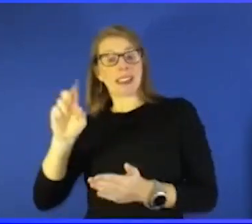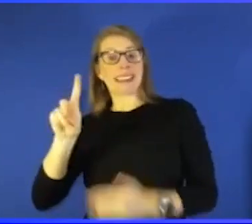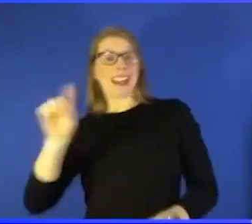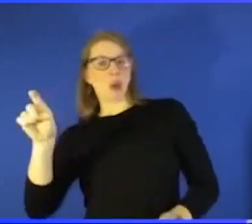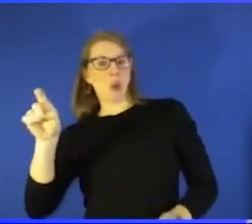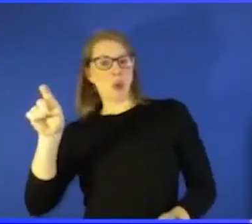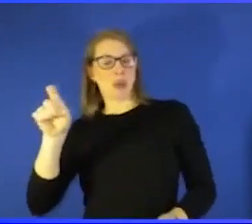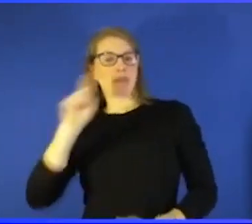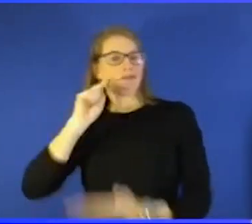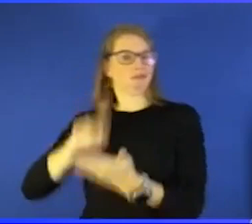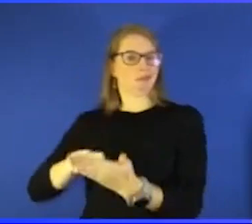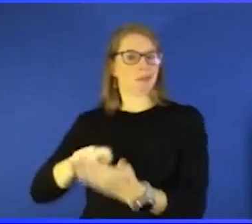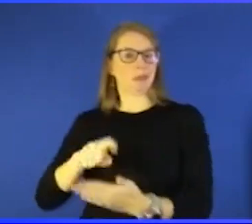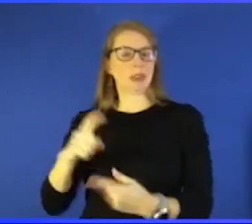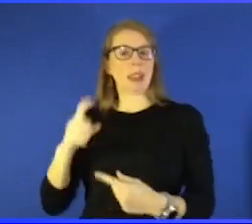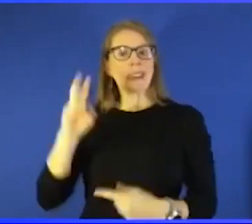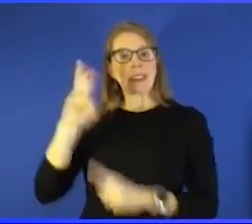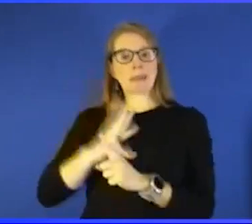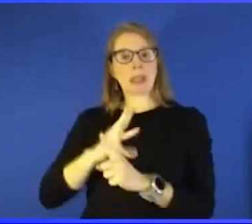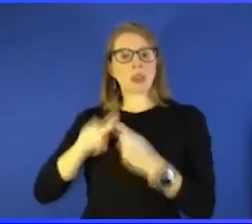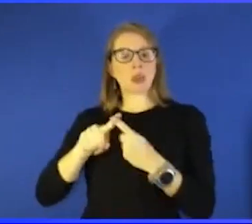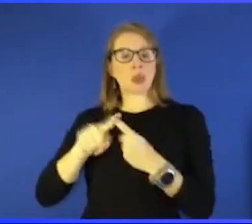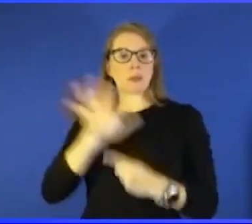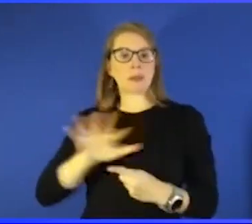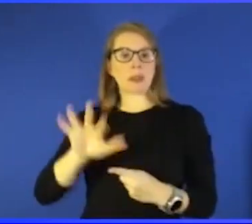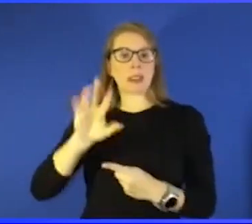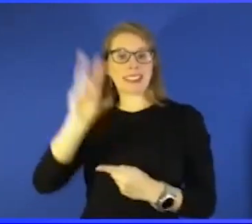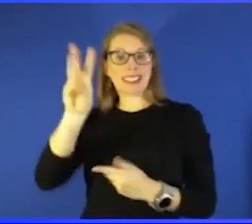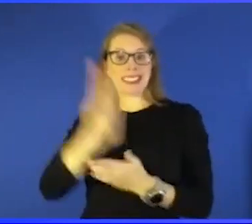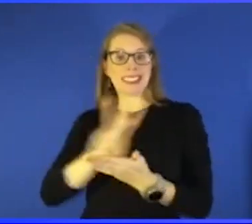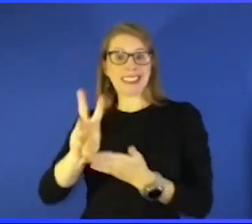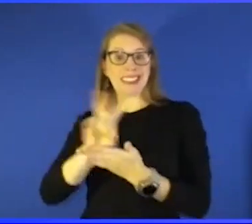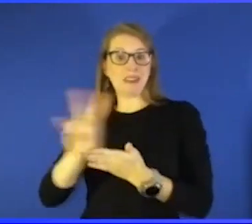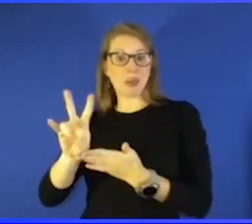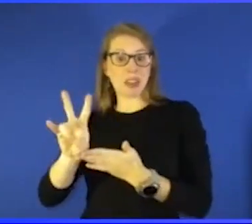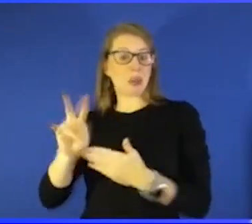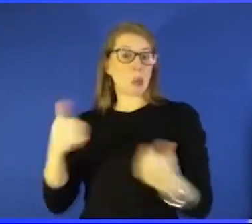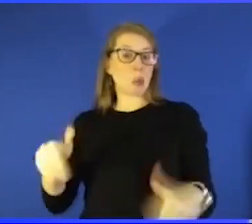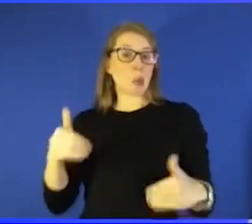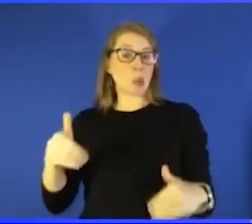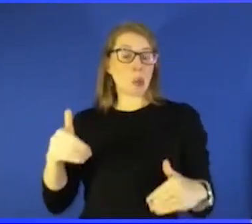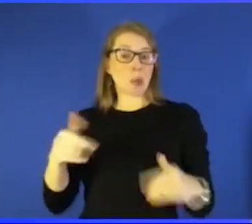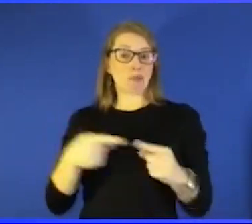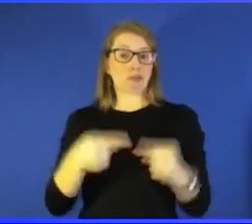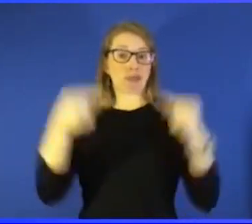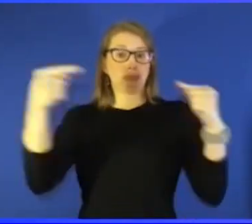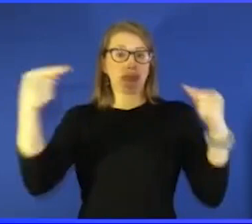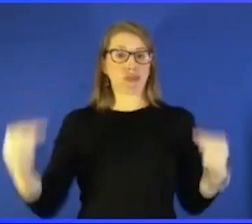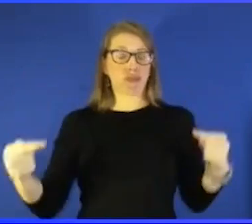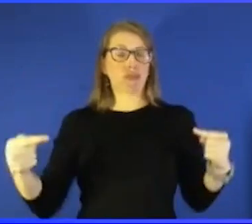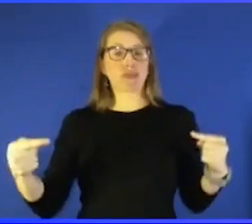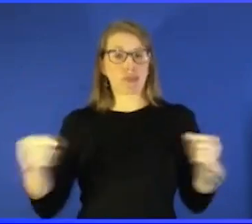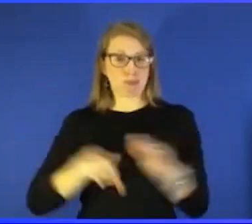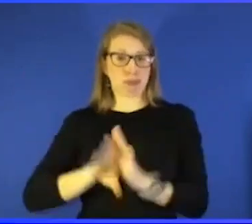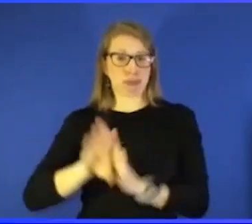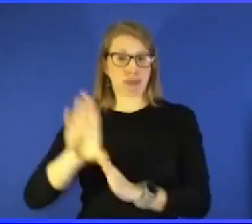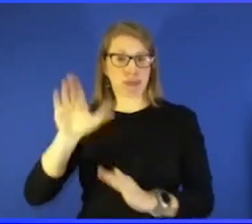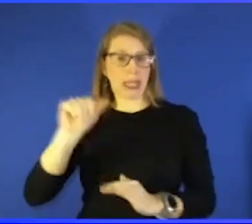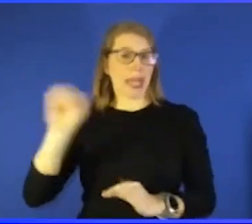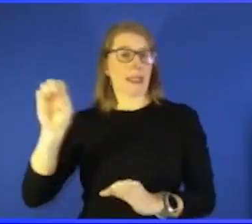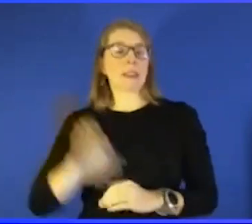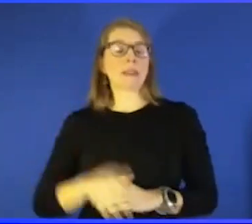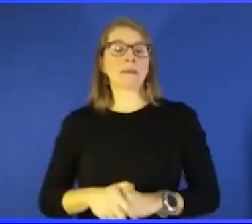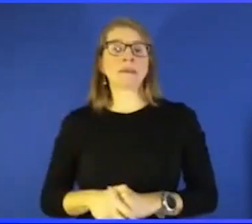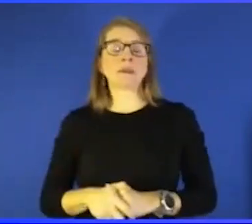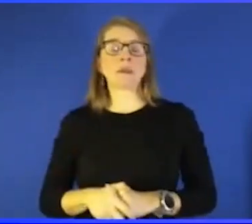from 6 months to about 6 or 7 weeks, you can see the discrepancy and the large surge of cases. And the thing